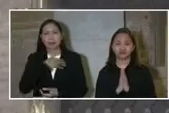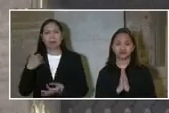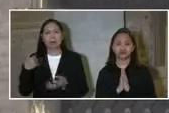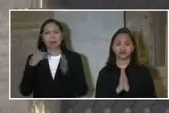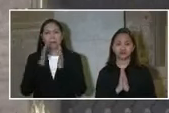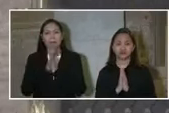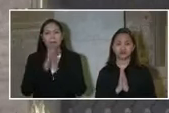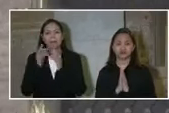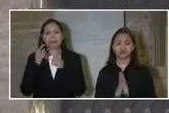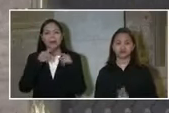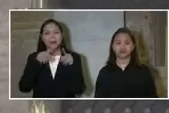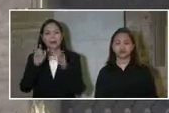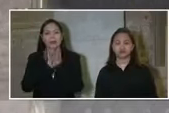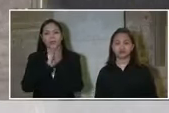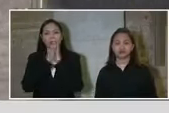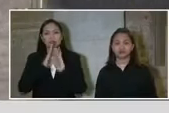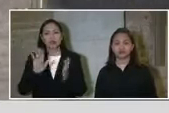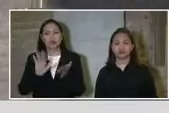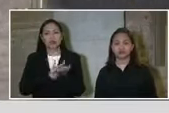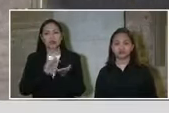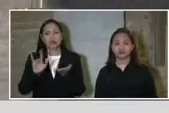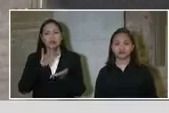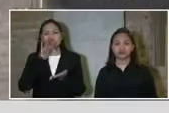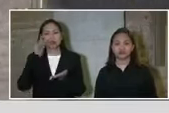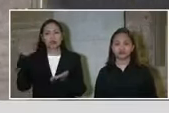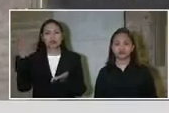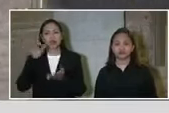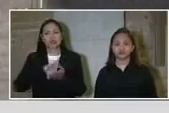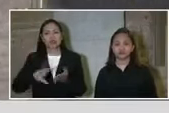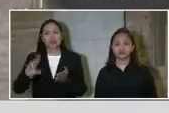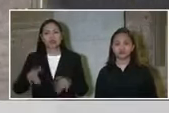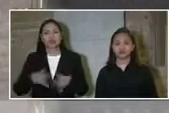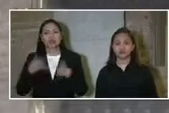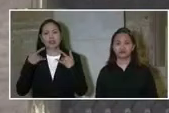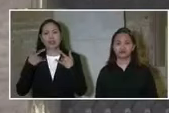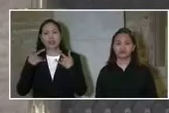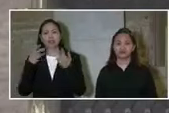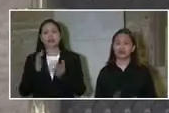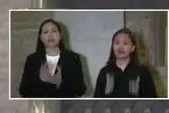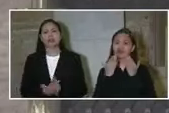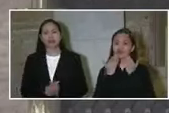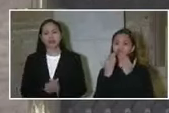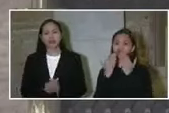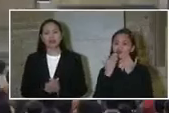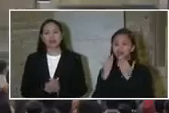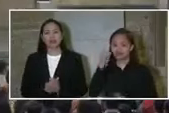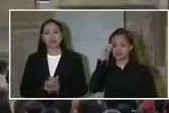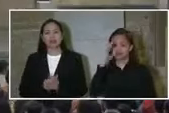peace, glorifying the Lord by your life. Thanks be to God.